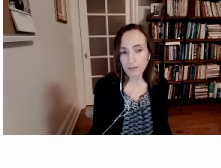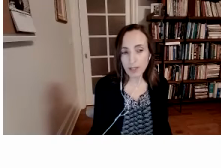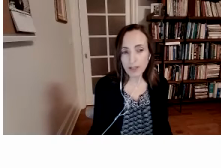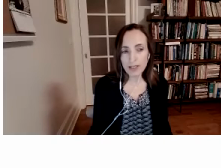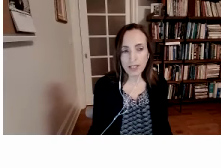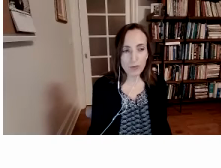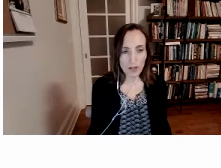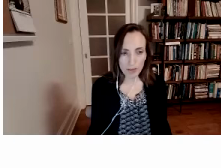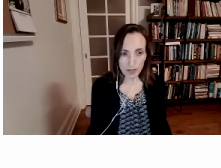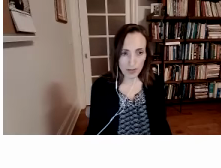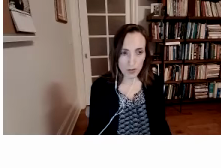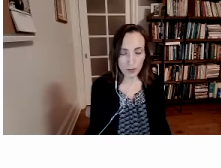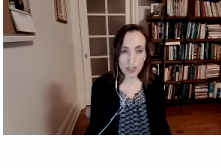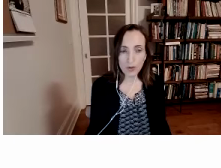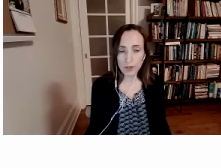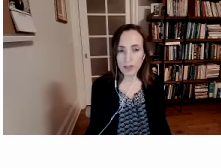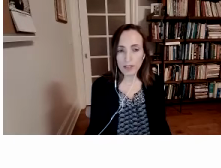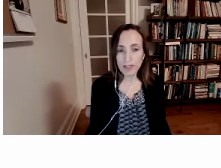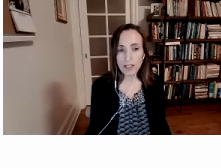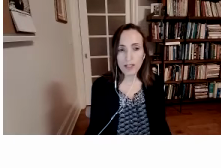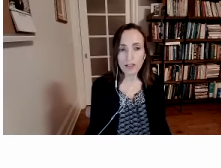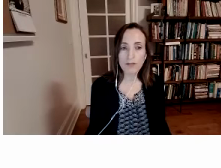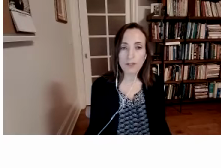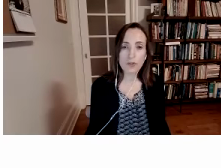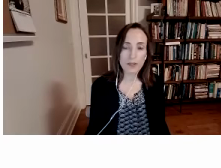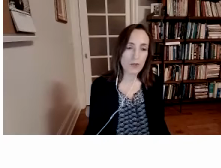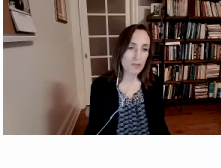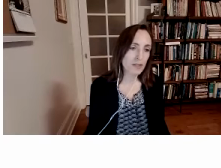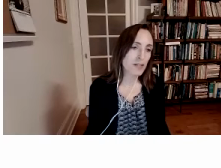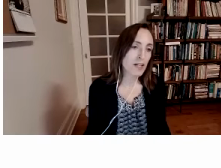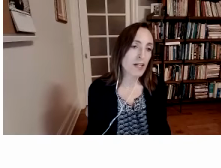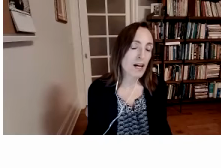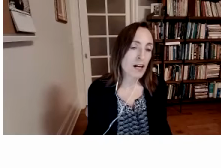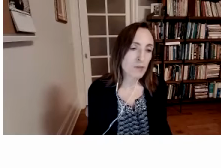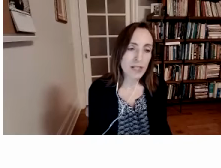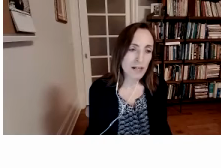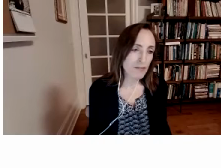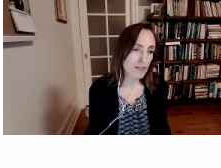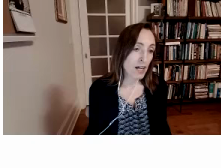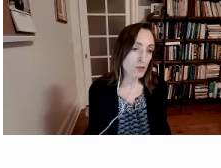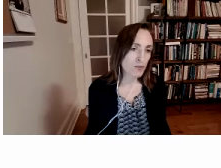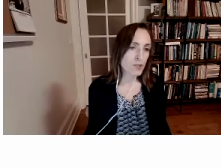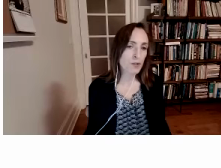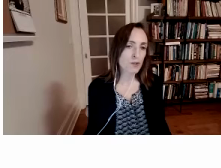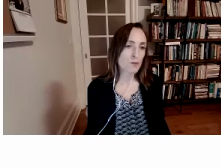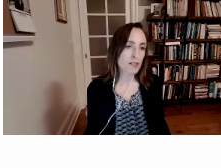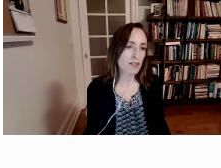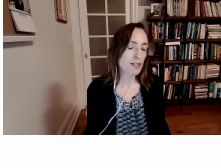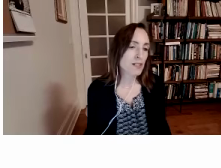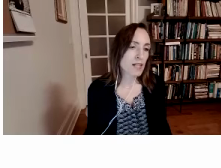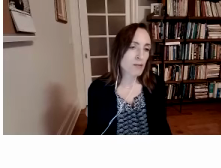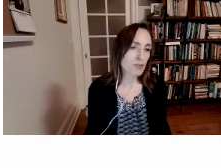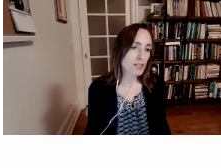participant marked it as prominent. And so for each word in the TED Talk and for each participant, we have a value of 0 or